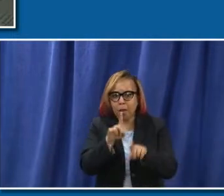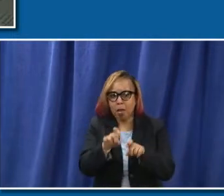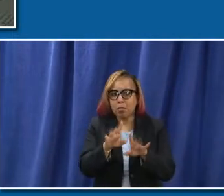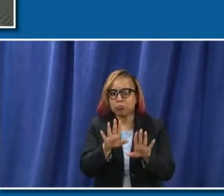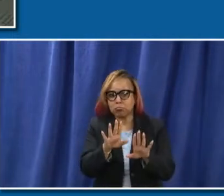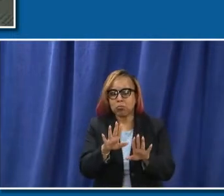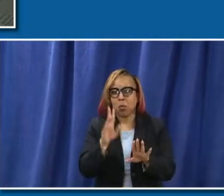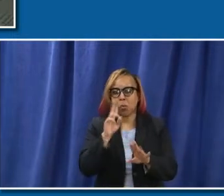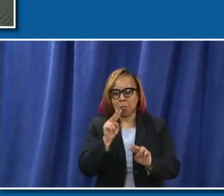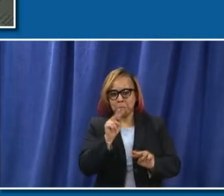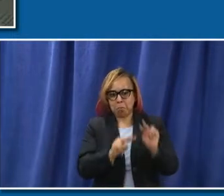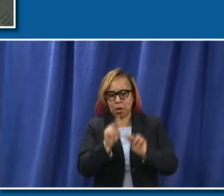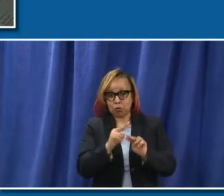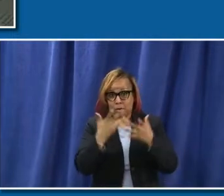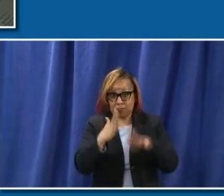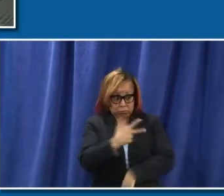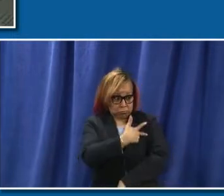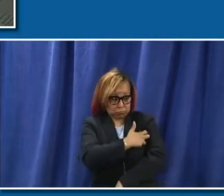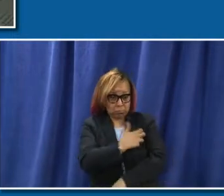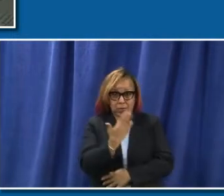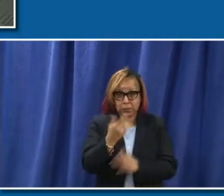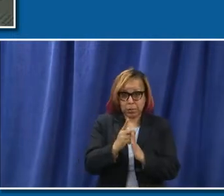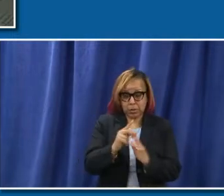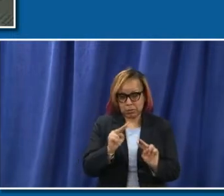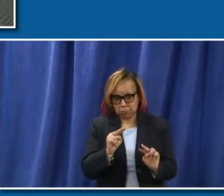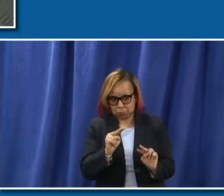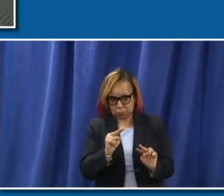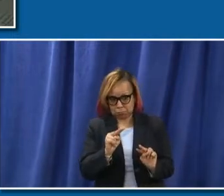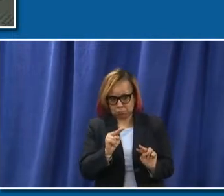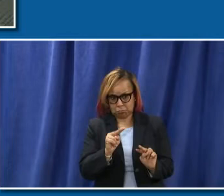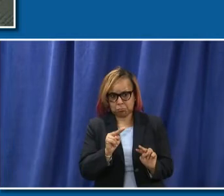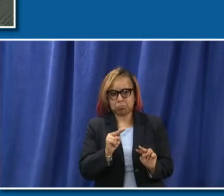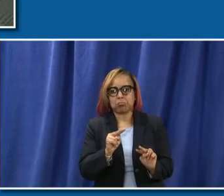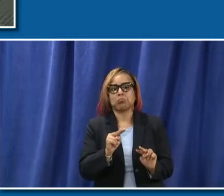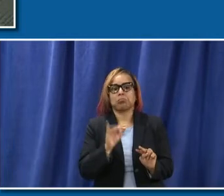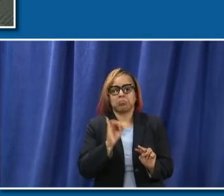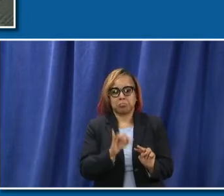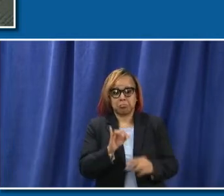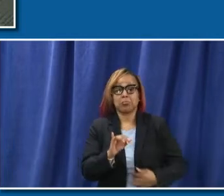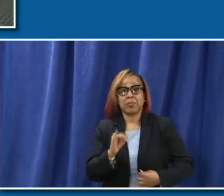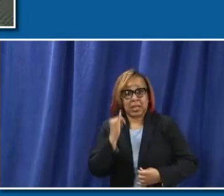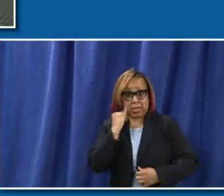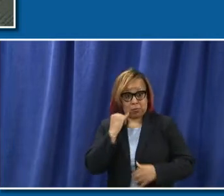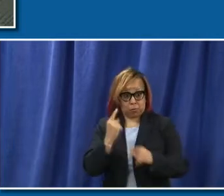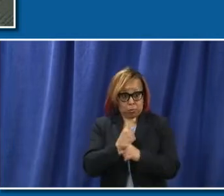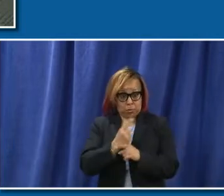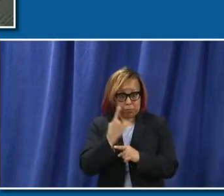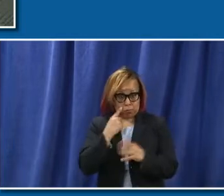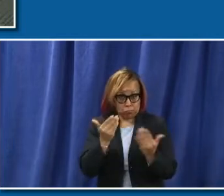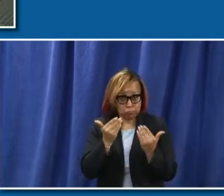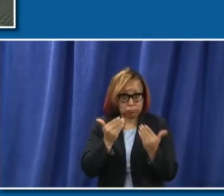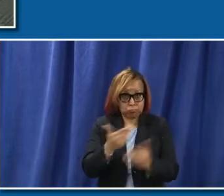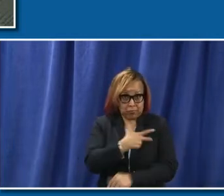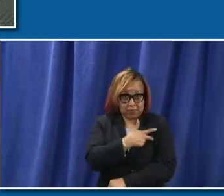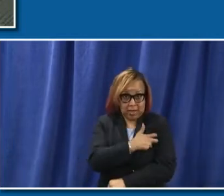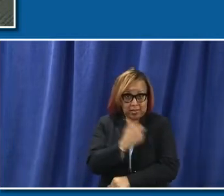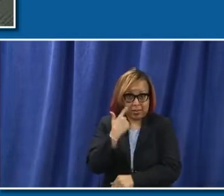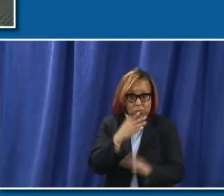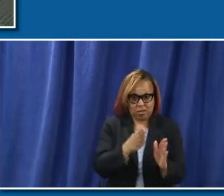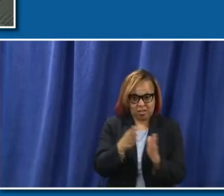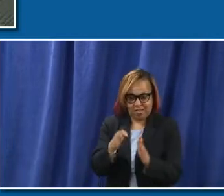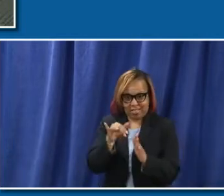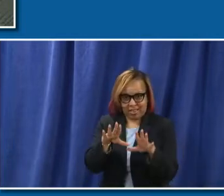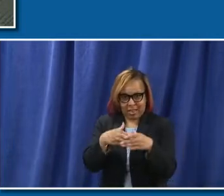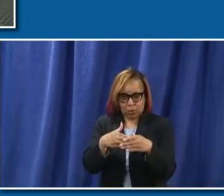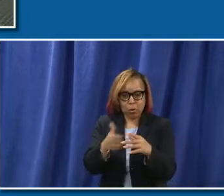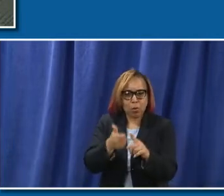for 15 minutes after you've received that vaccine. And if it's deemed appropriate for you to receive the vaccine, if you're in that middle category